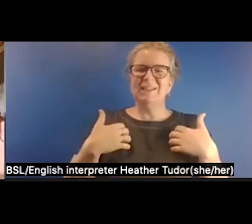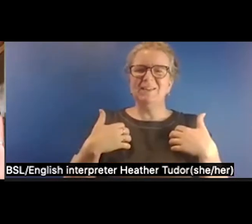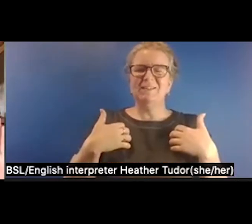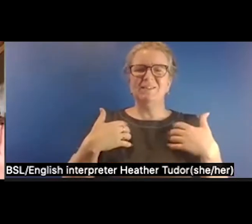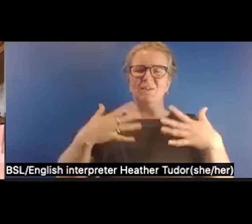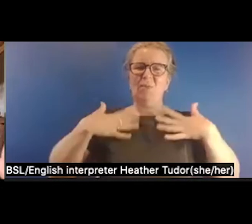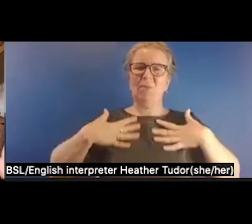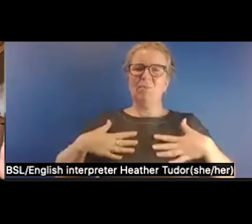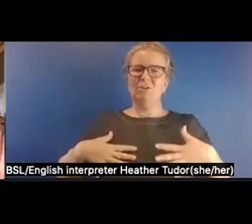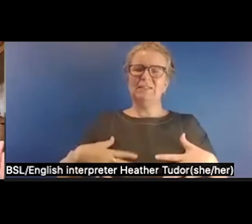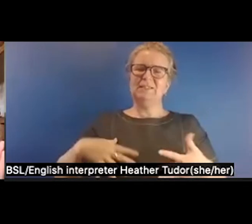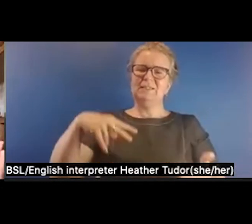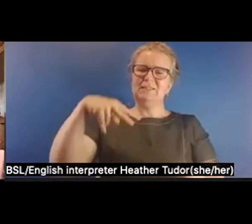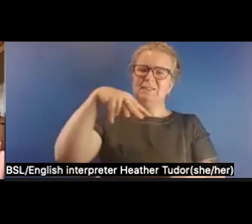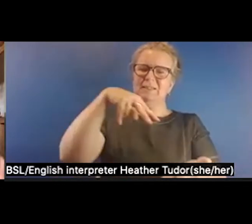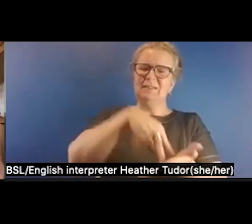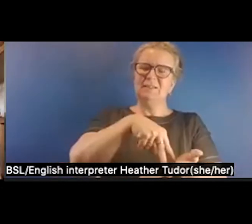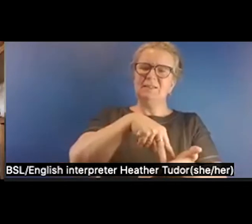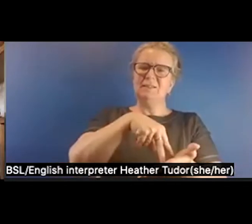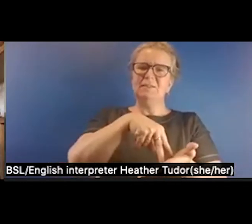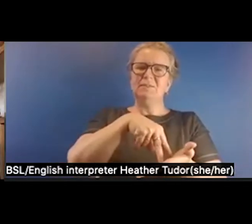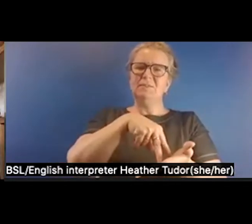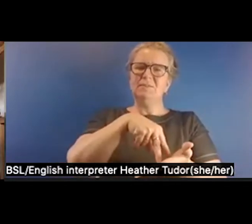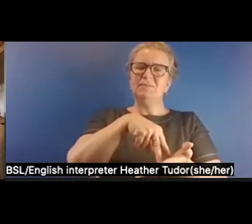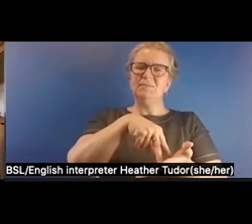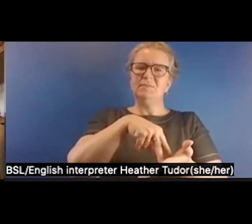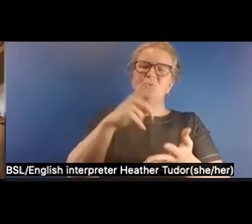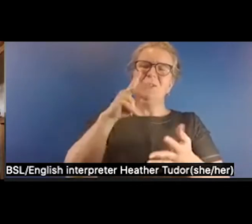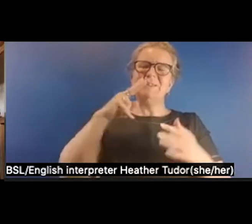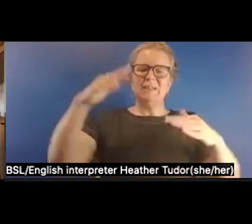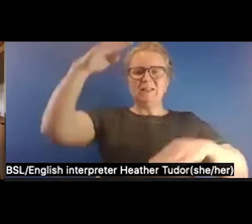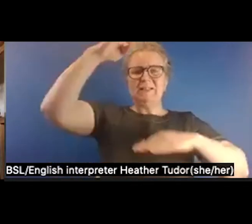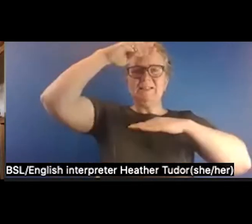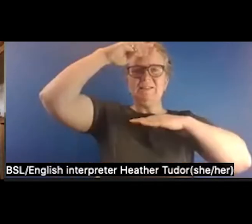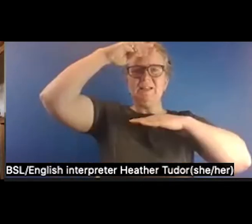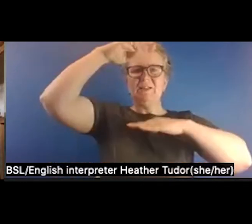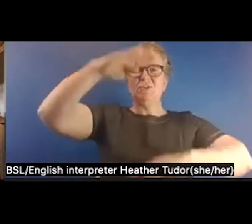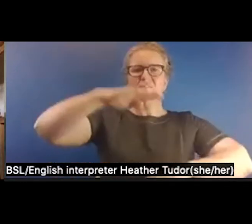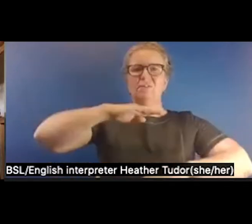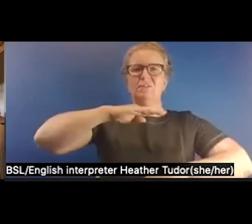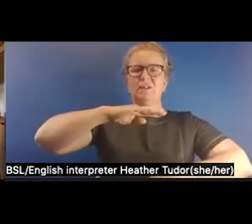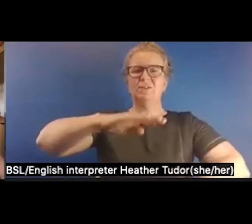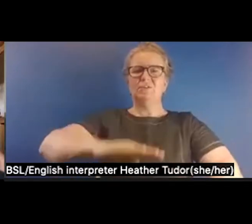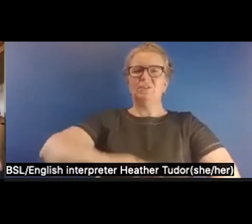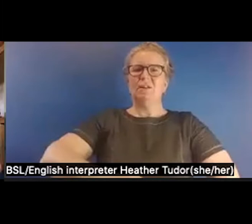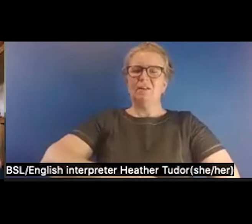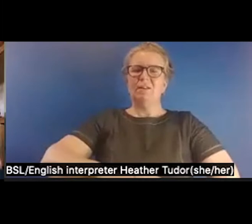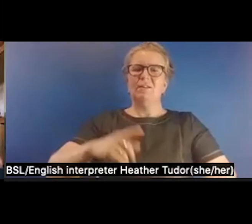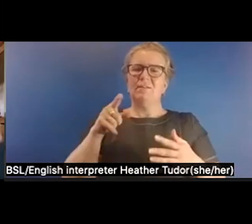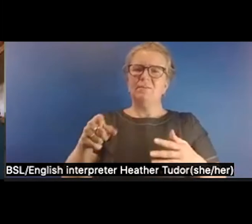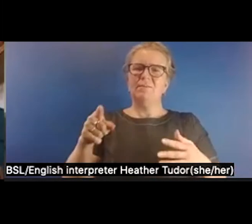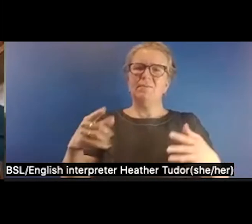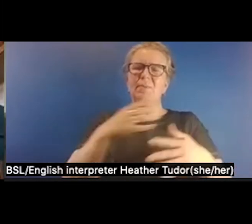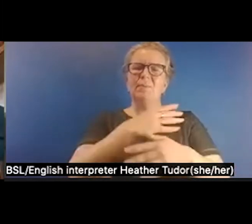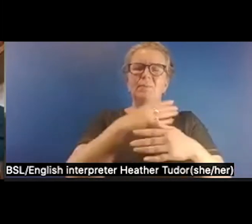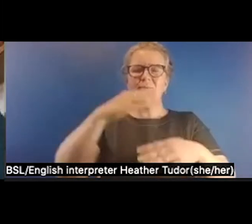tall, but then you can see in sections and how that has the links, and then arms,